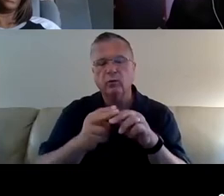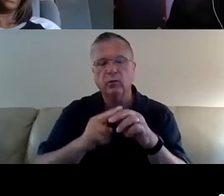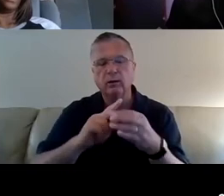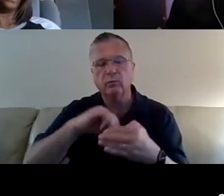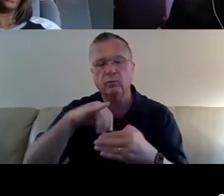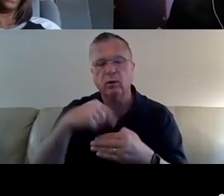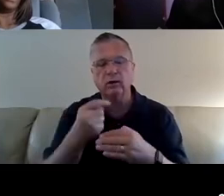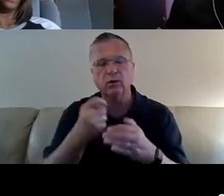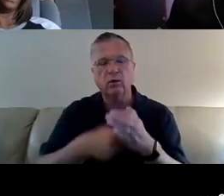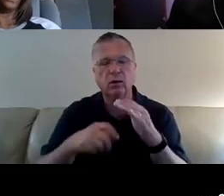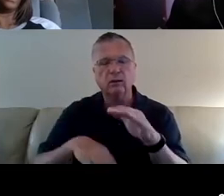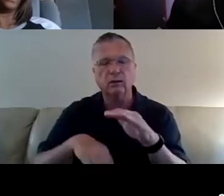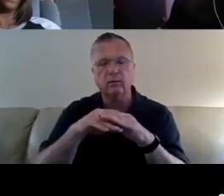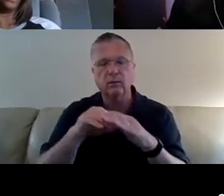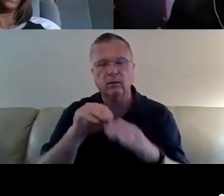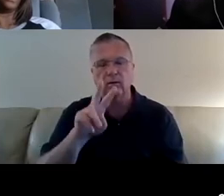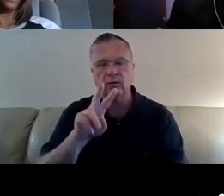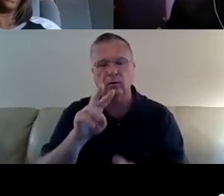exceed